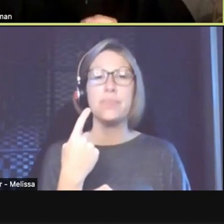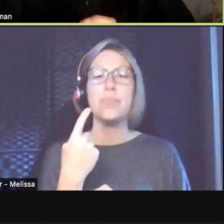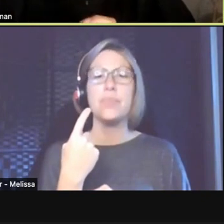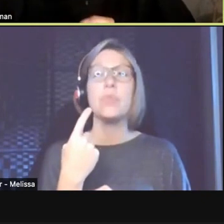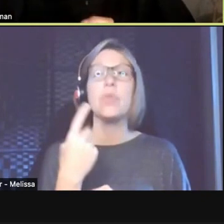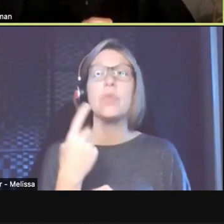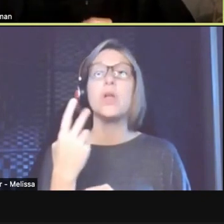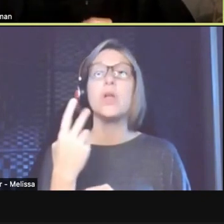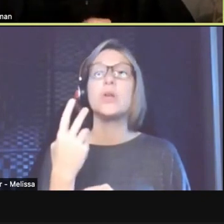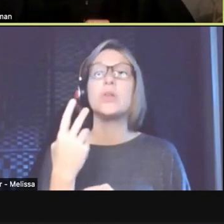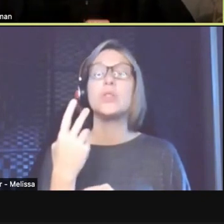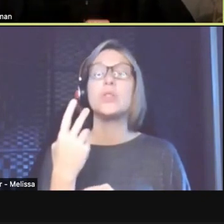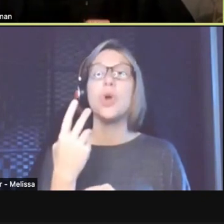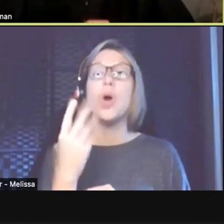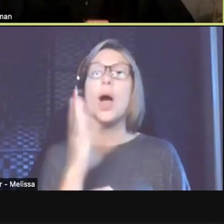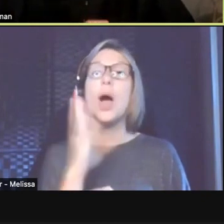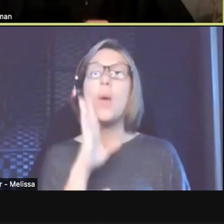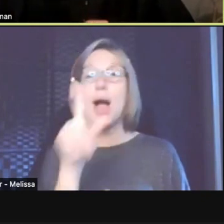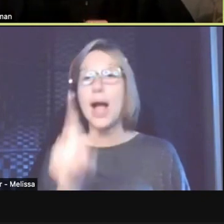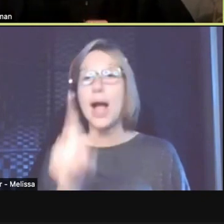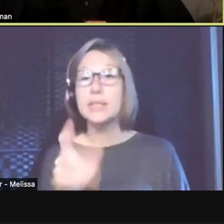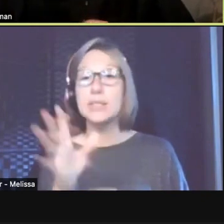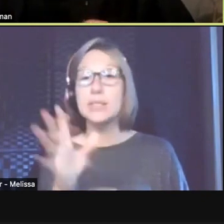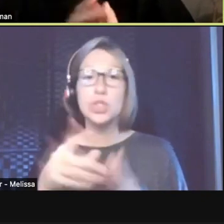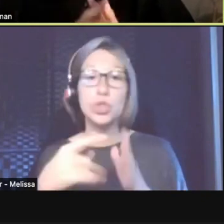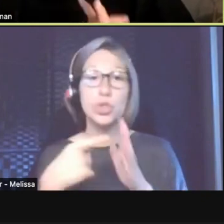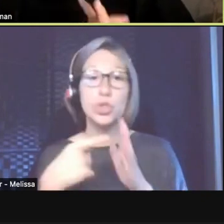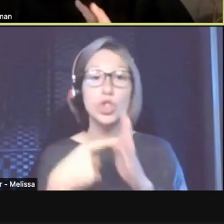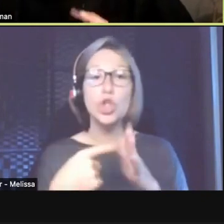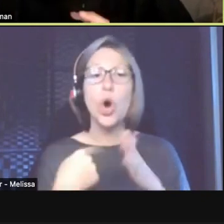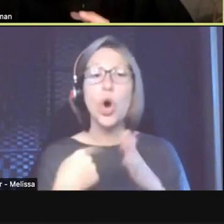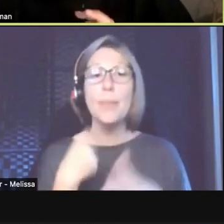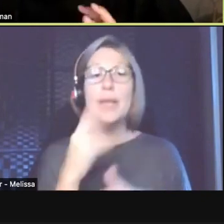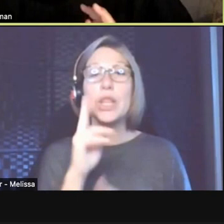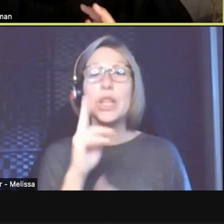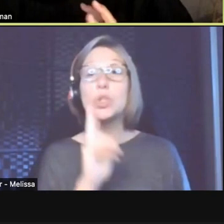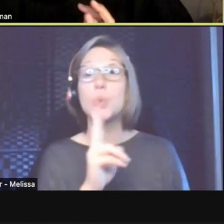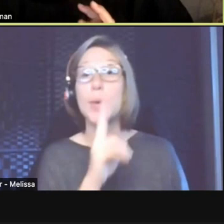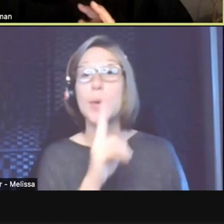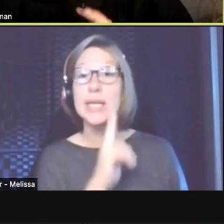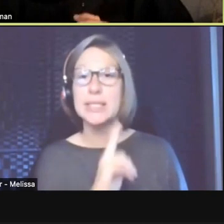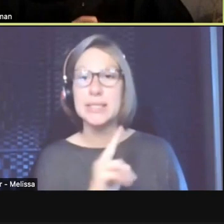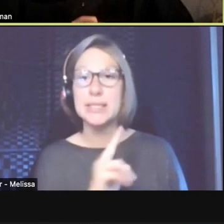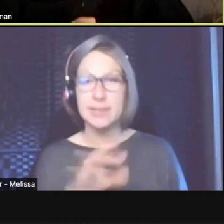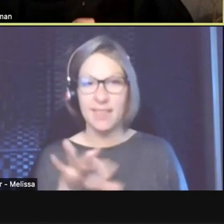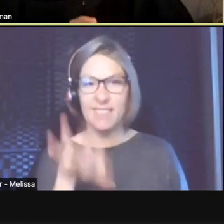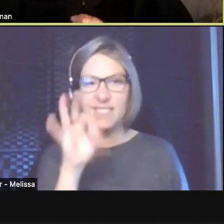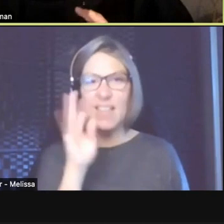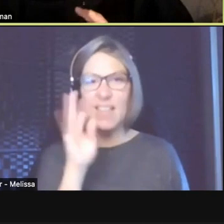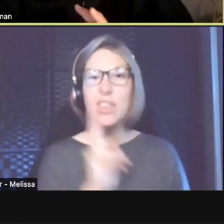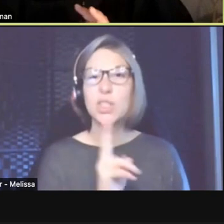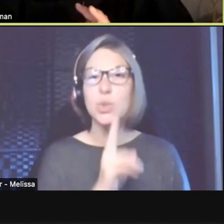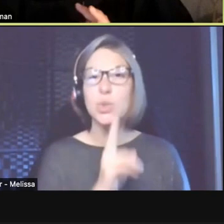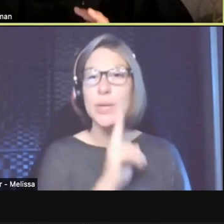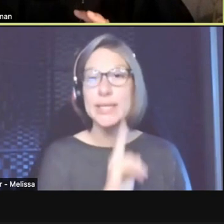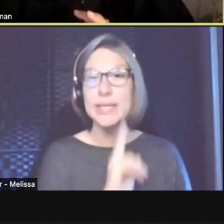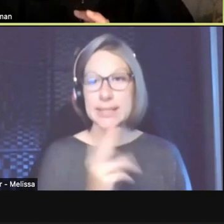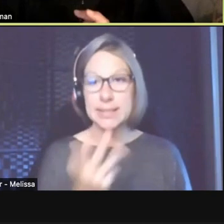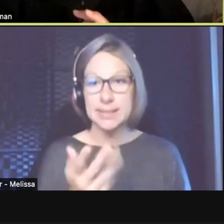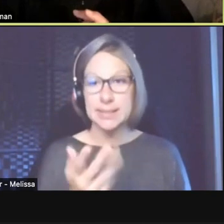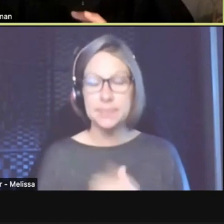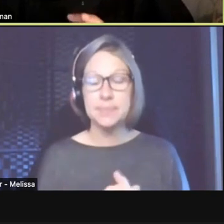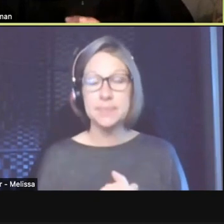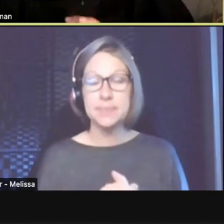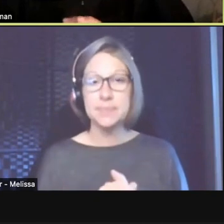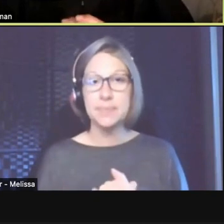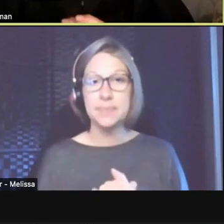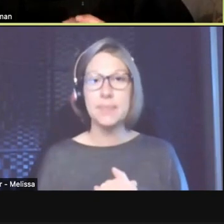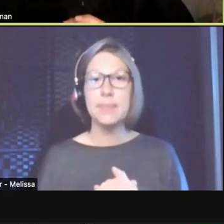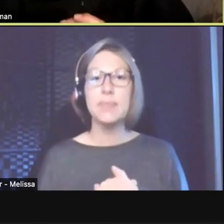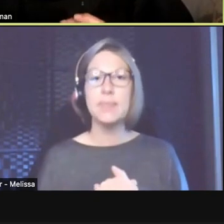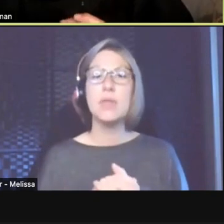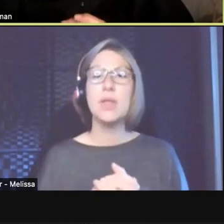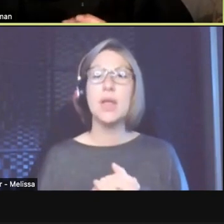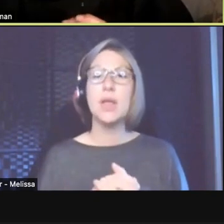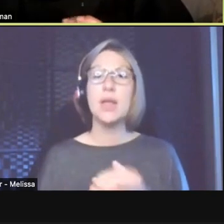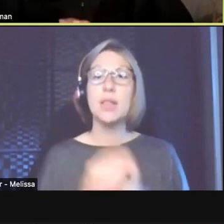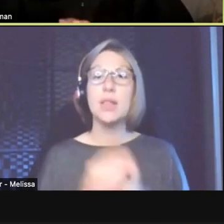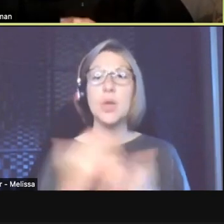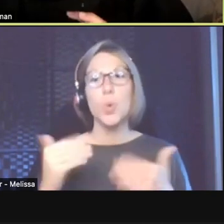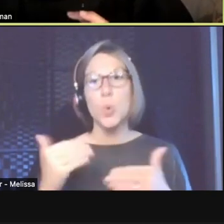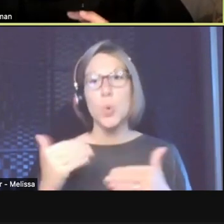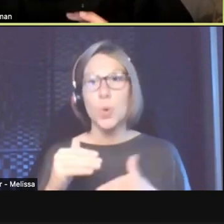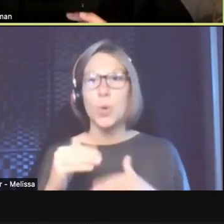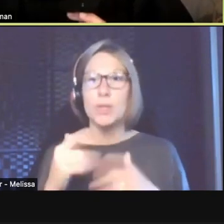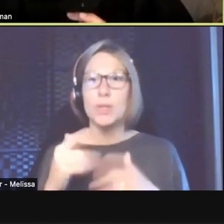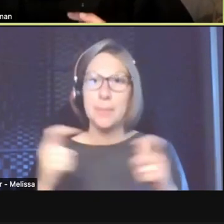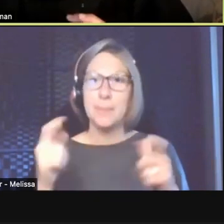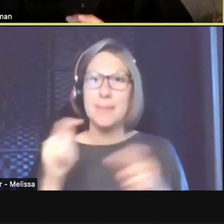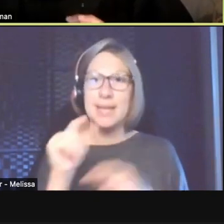someone, show me the twins, find the twins for me. And that then becomes a really big task. Now, not